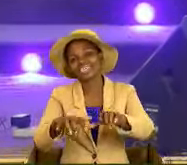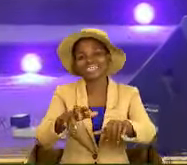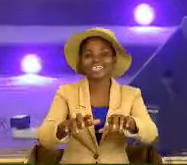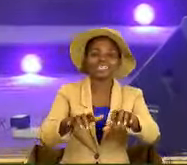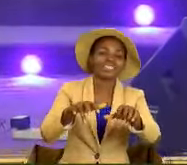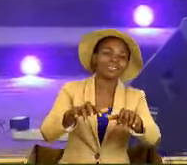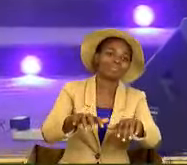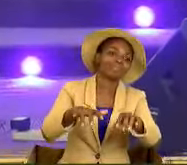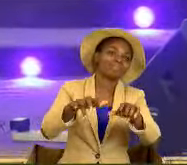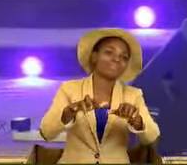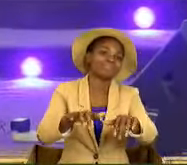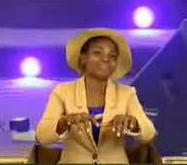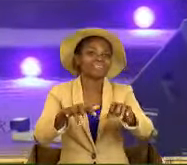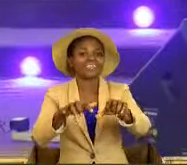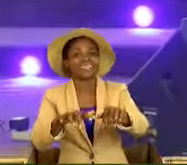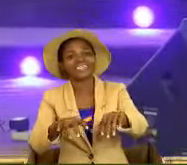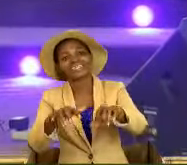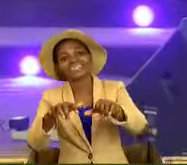amen